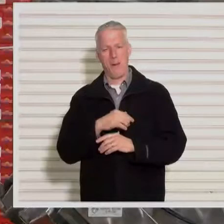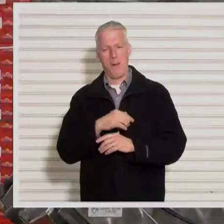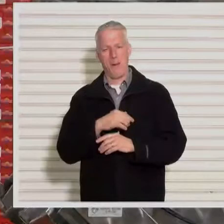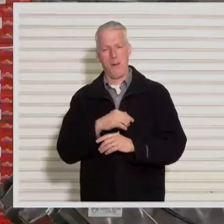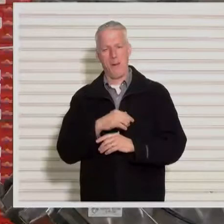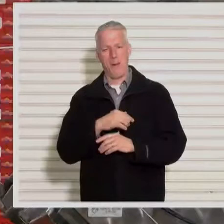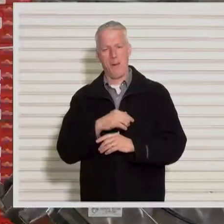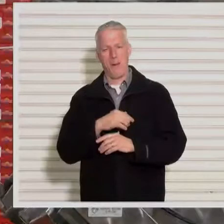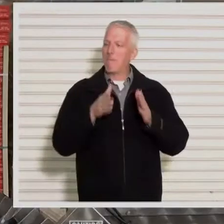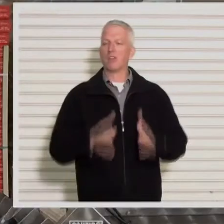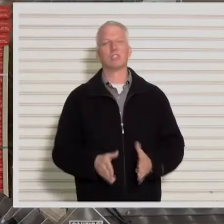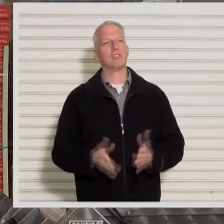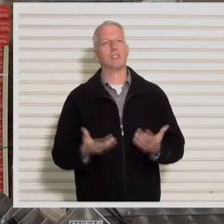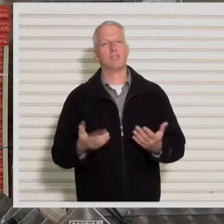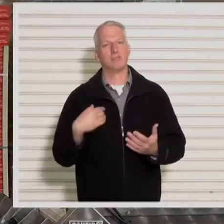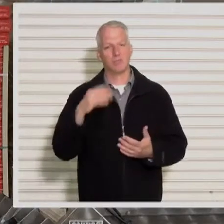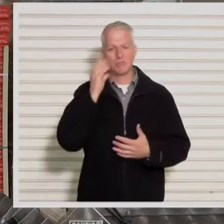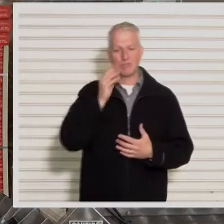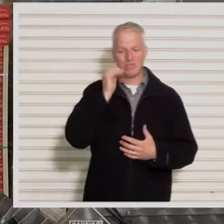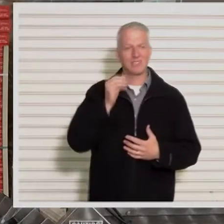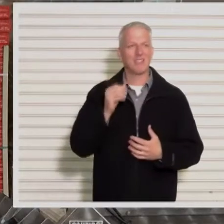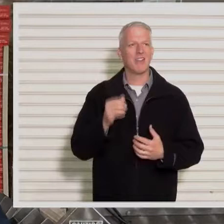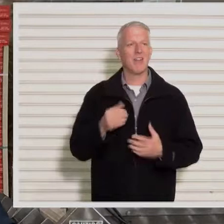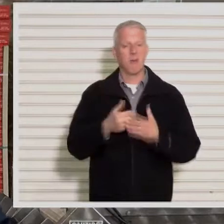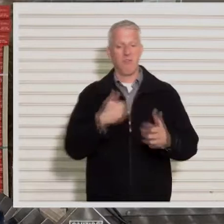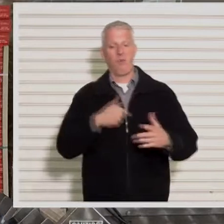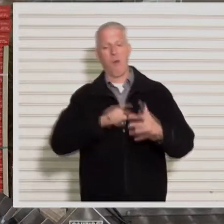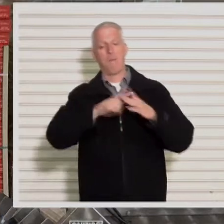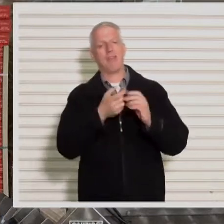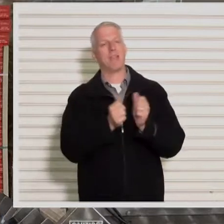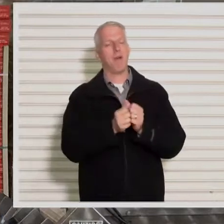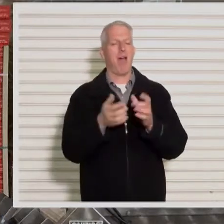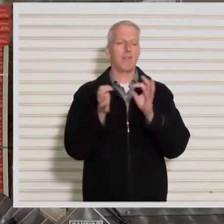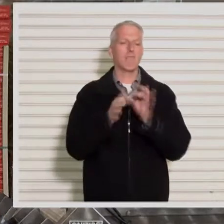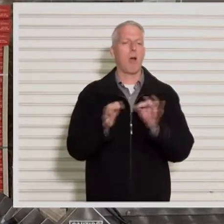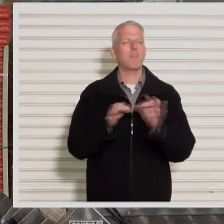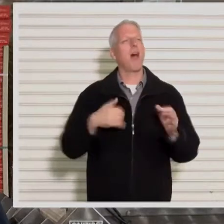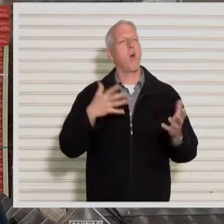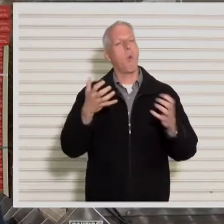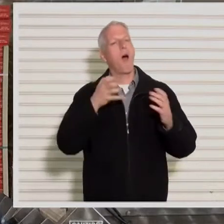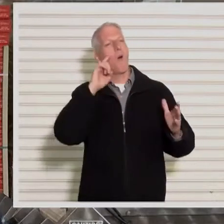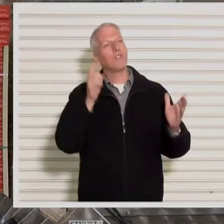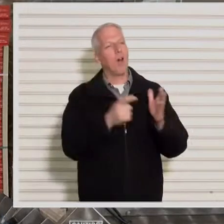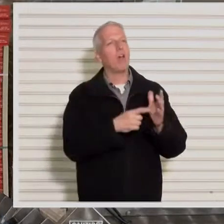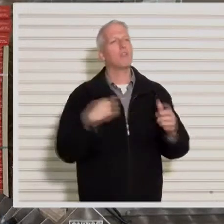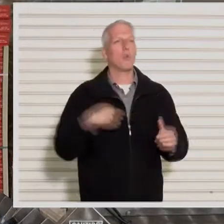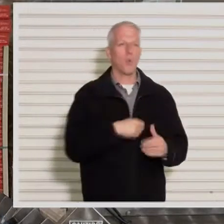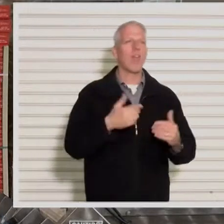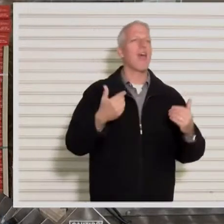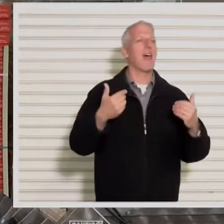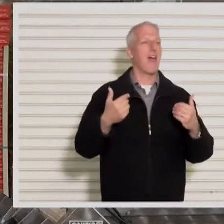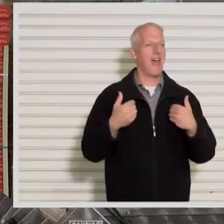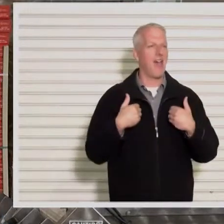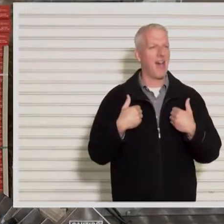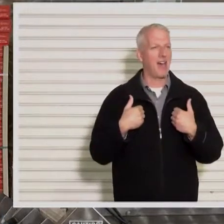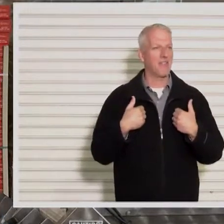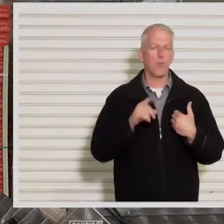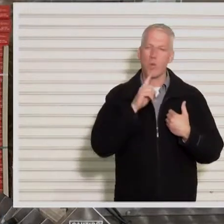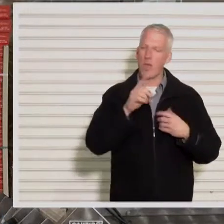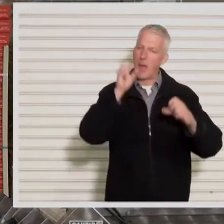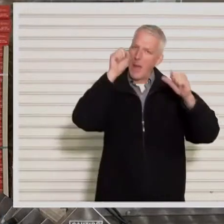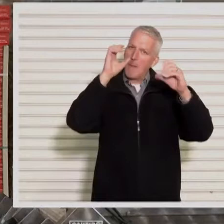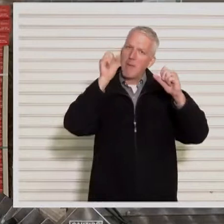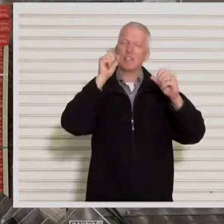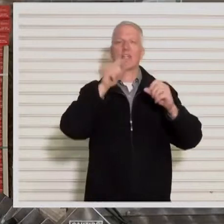Next population. Speakers. Before I begin my remarks, I'd also like to acknowledge that we have a really amazing